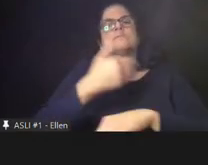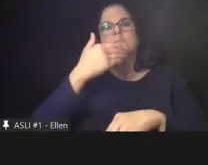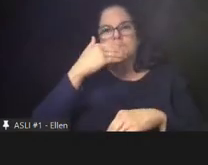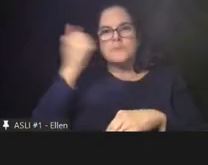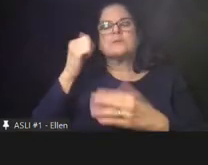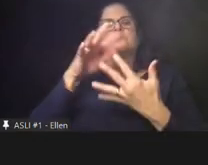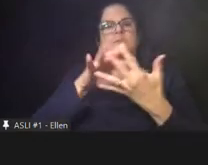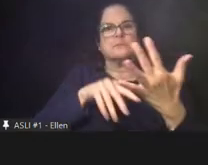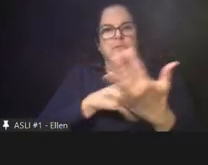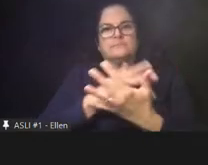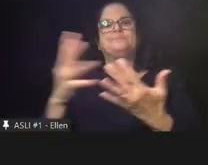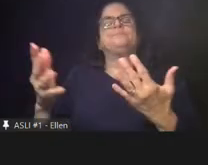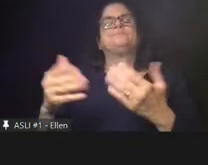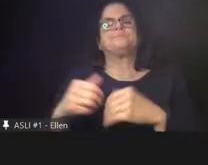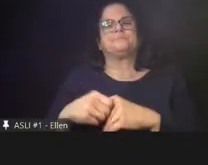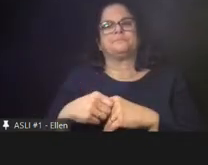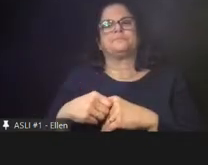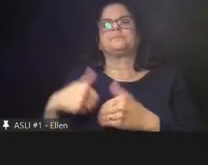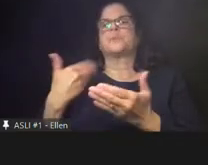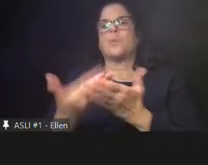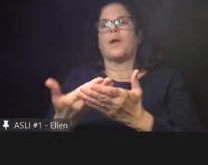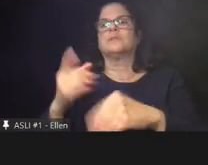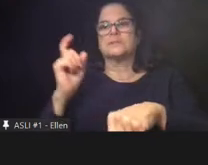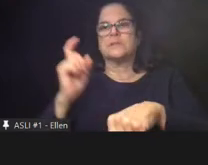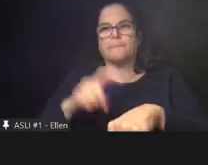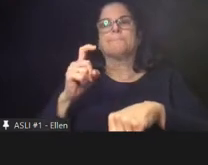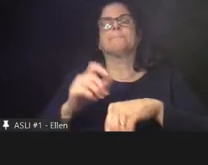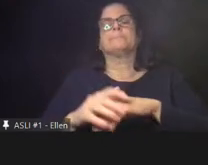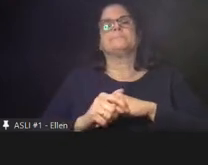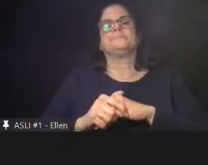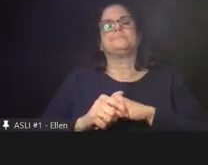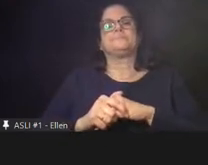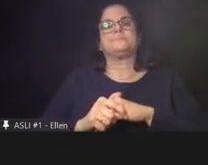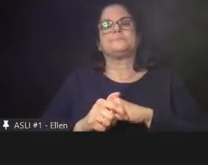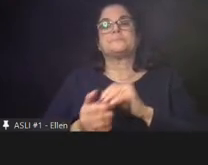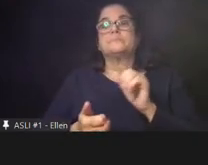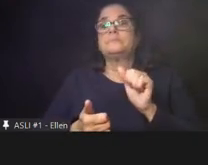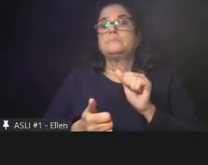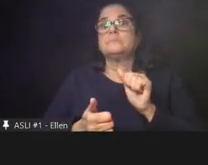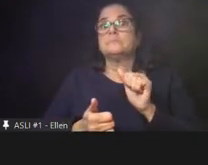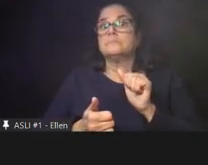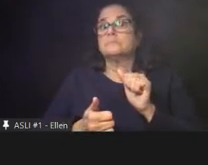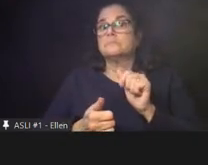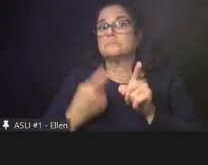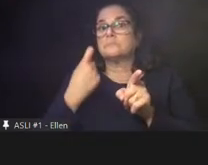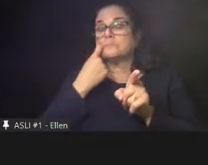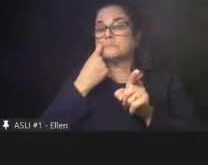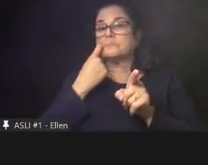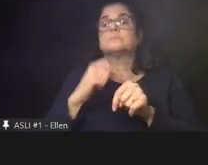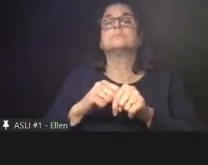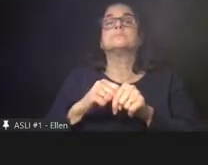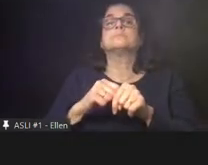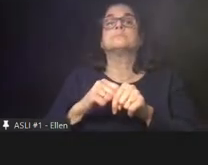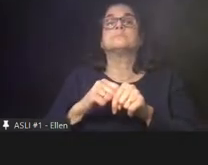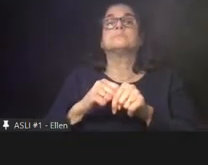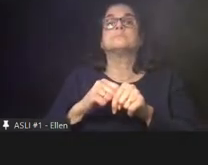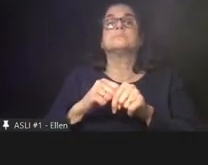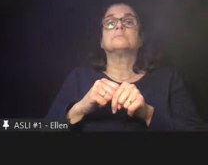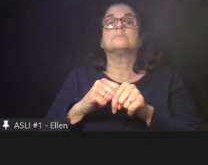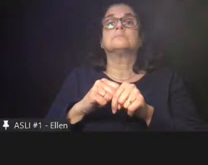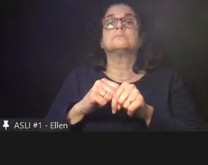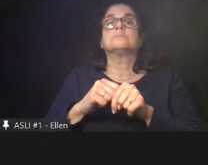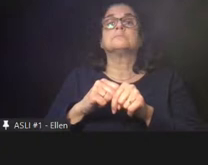following the implementation of the new schedules. Most notably, we have seen a significant reduction in both double and